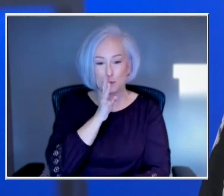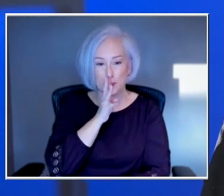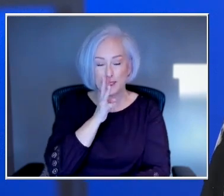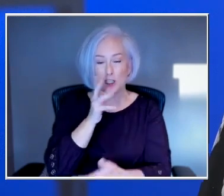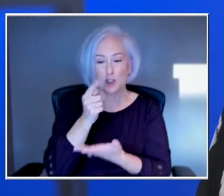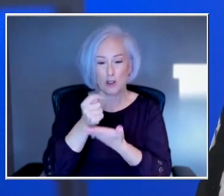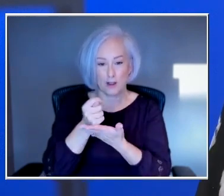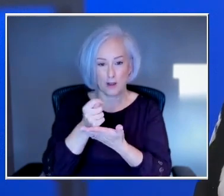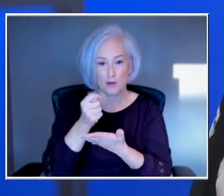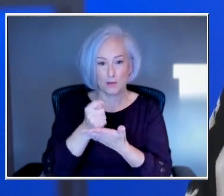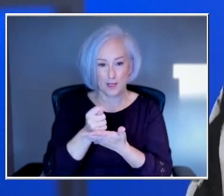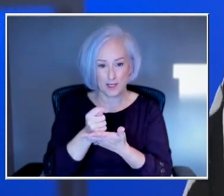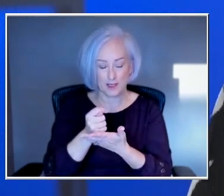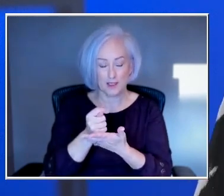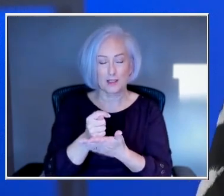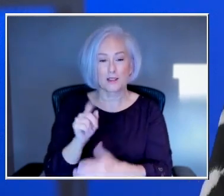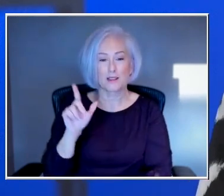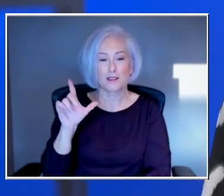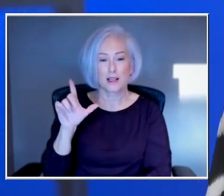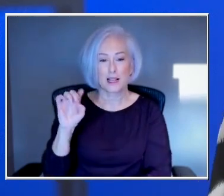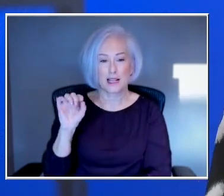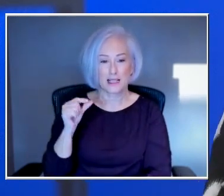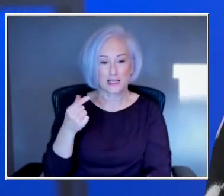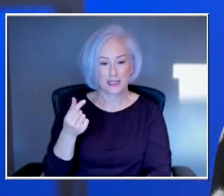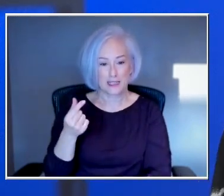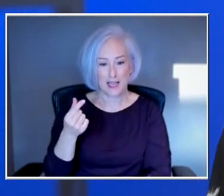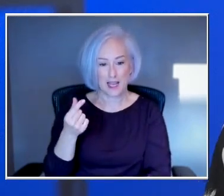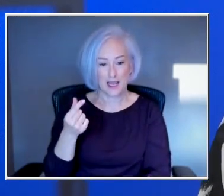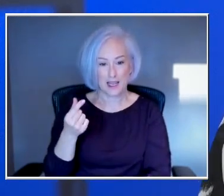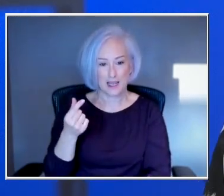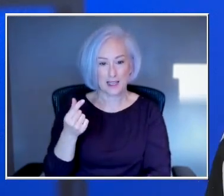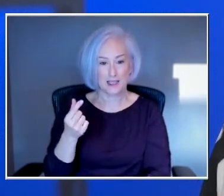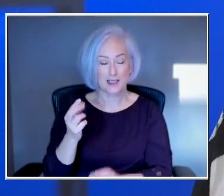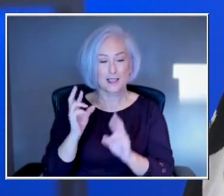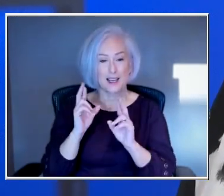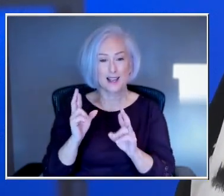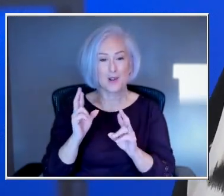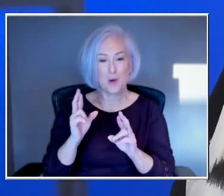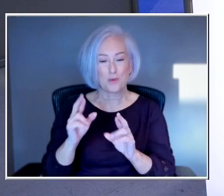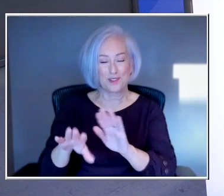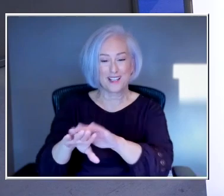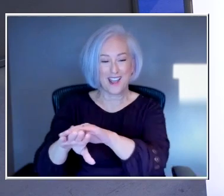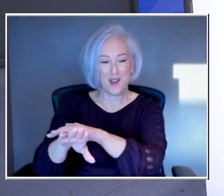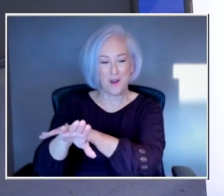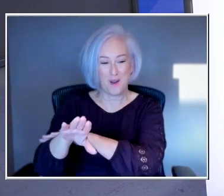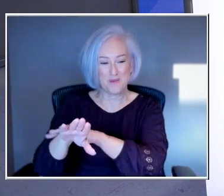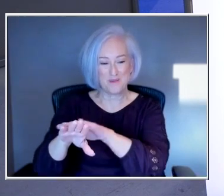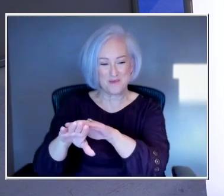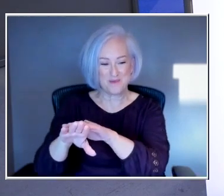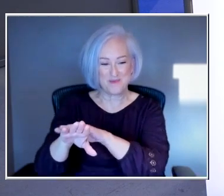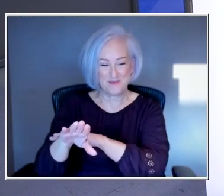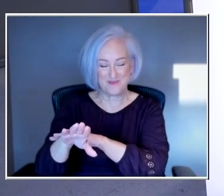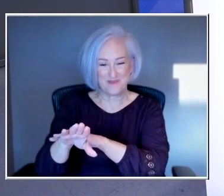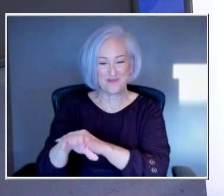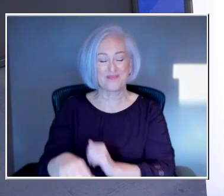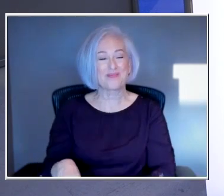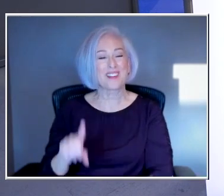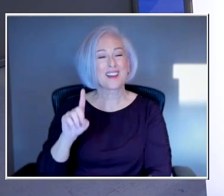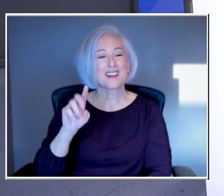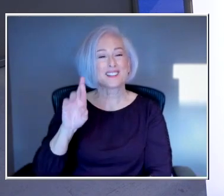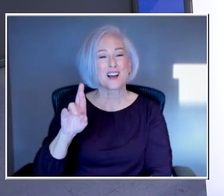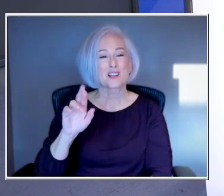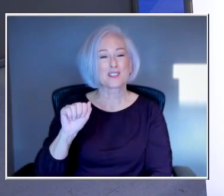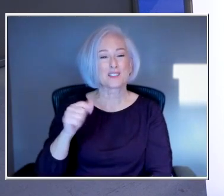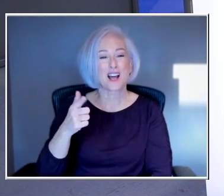leg, and hopefully this arm. You, Dr. Agarwal, have the why? Is there